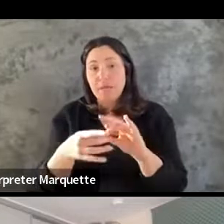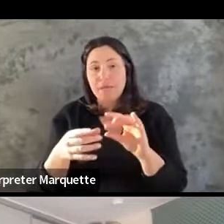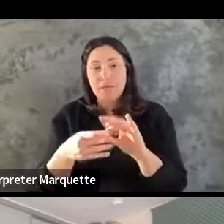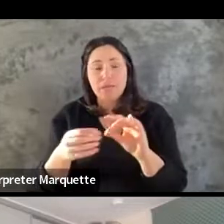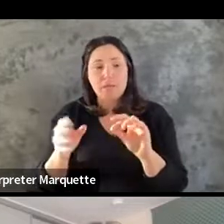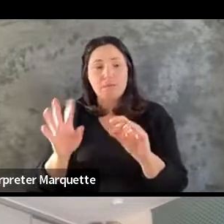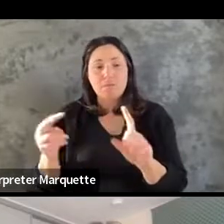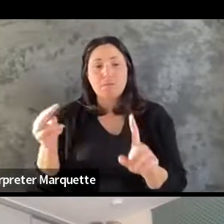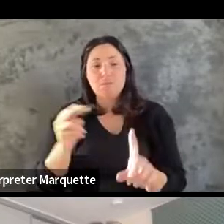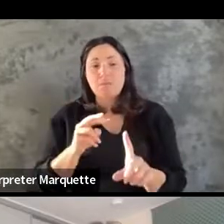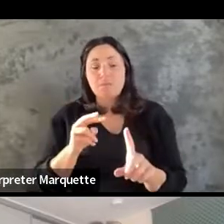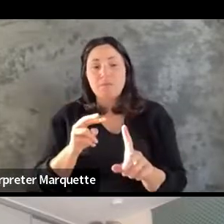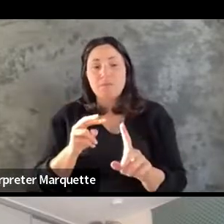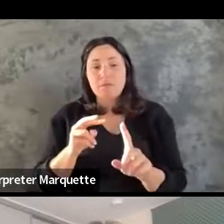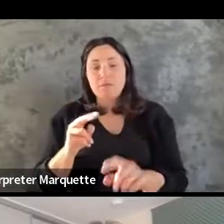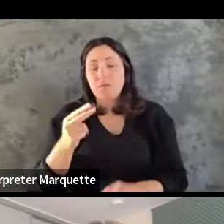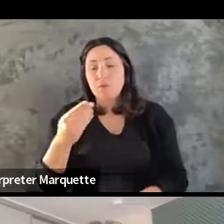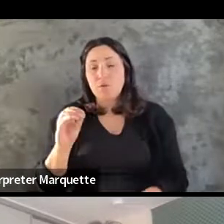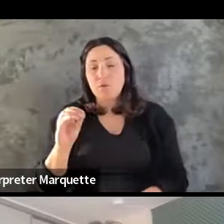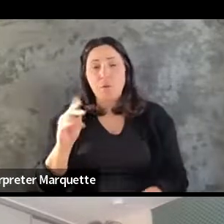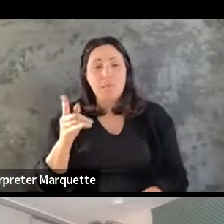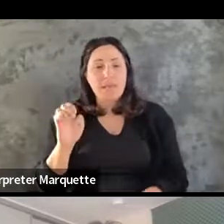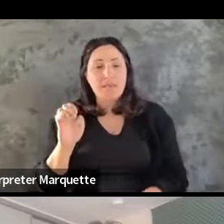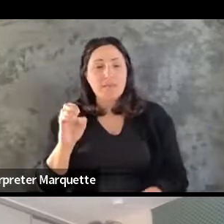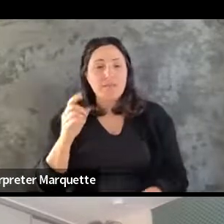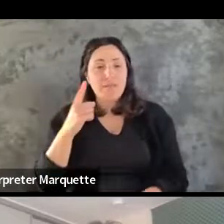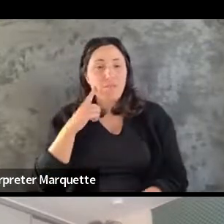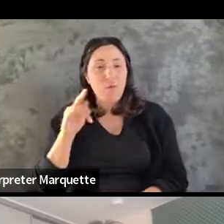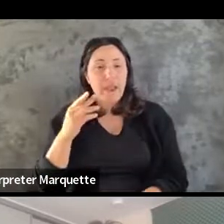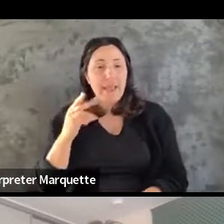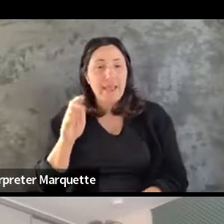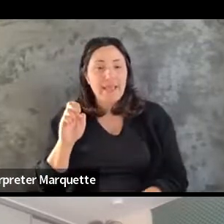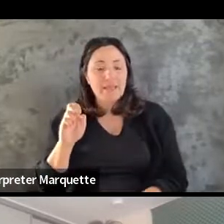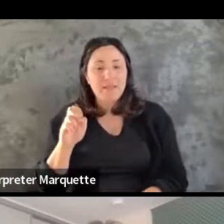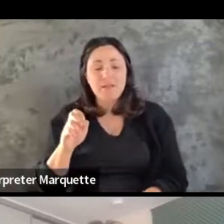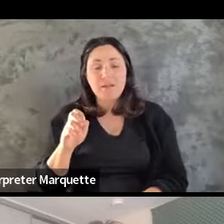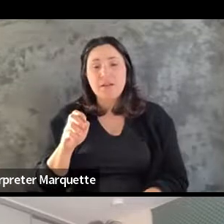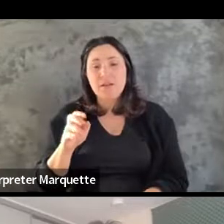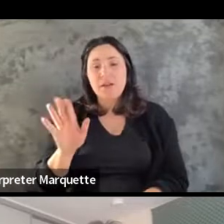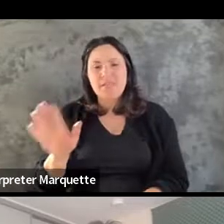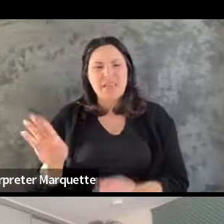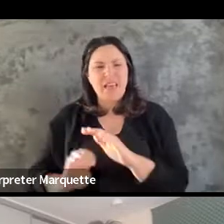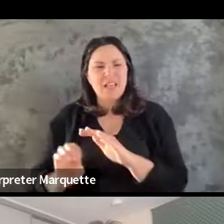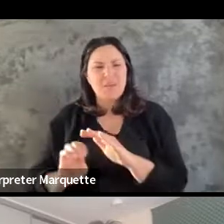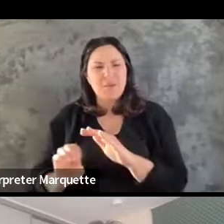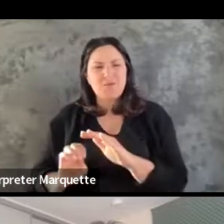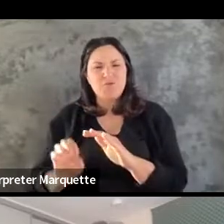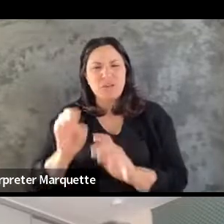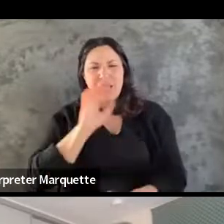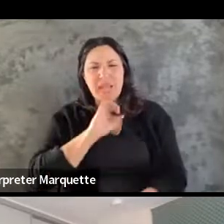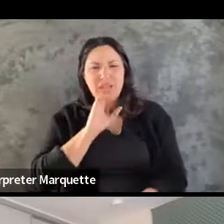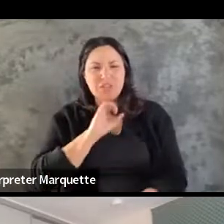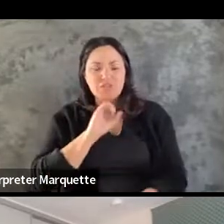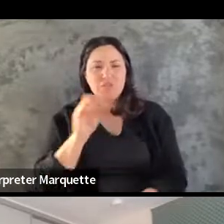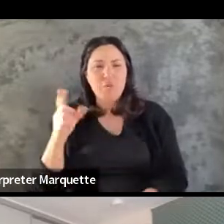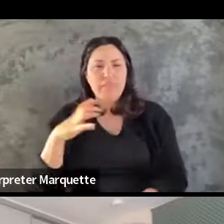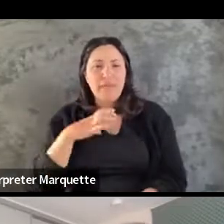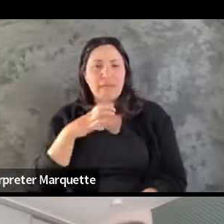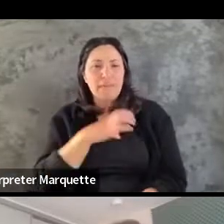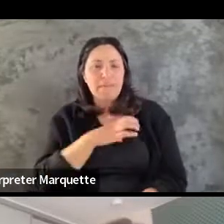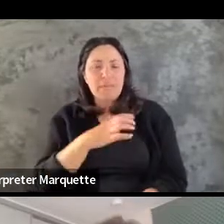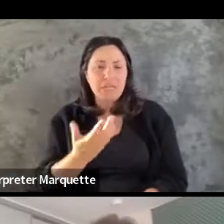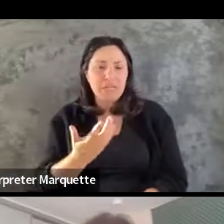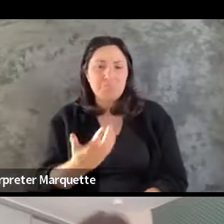perspective in No Place for Hate on her. I think she's elementary. So for the elementary committee, I don't see